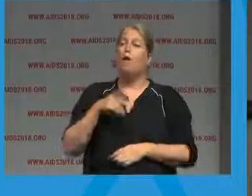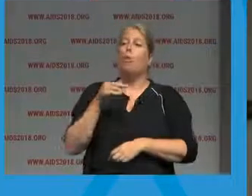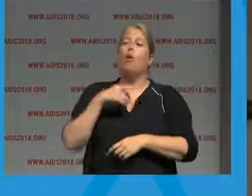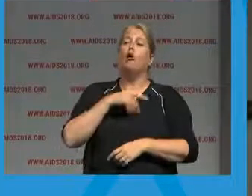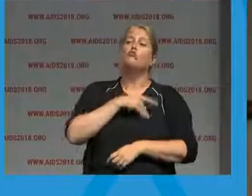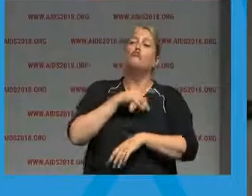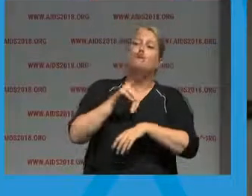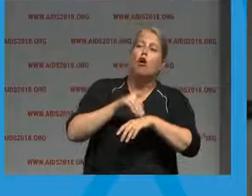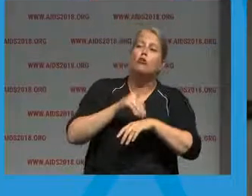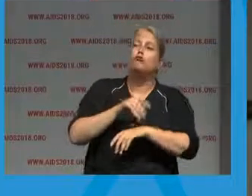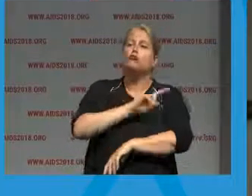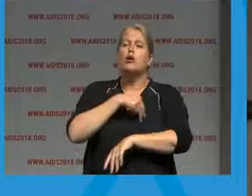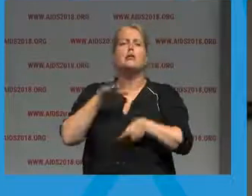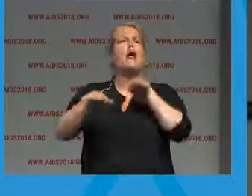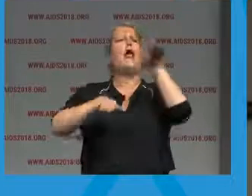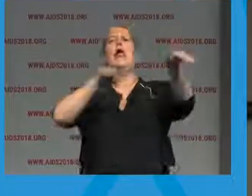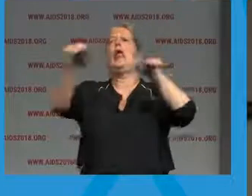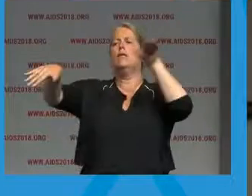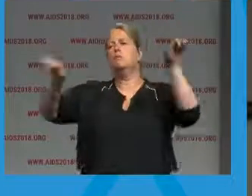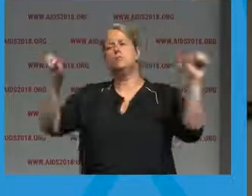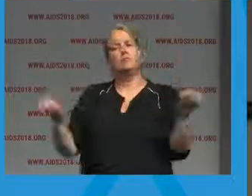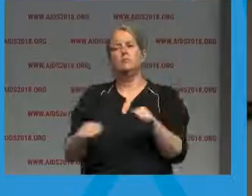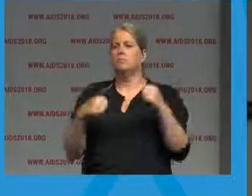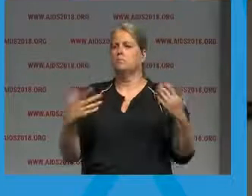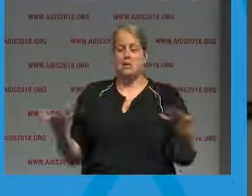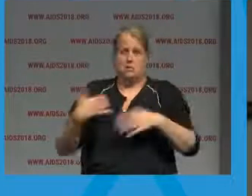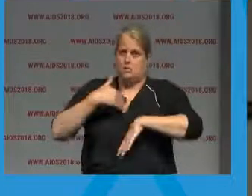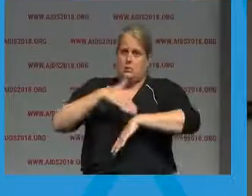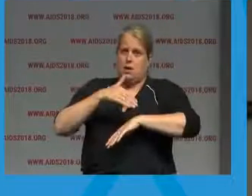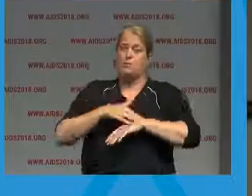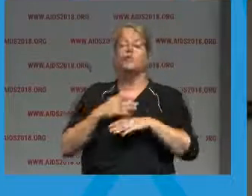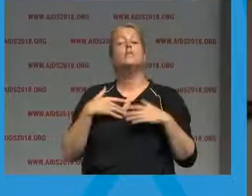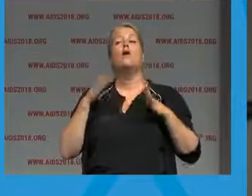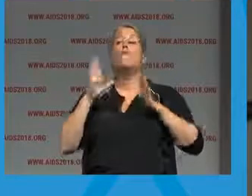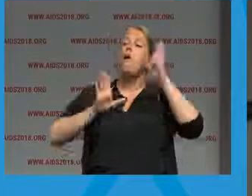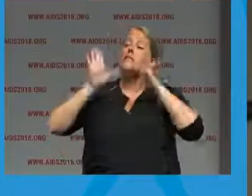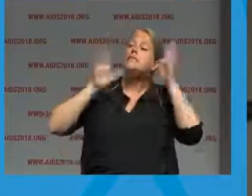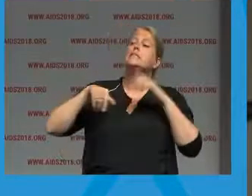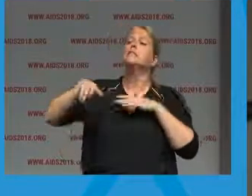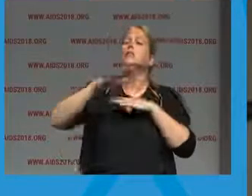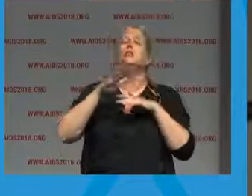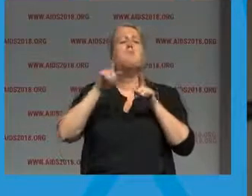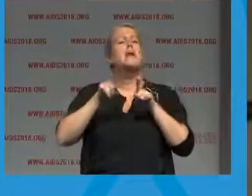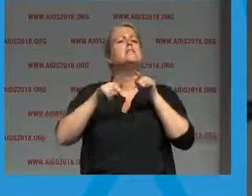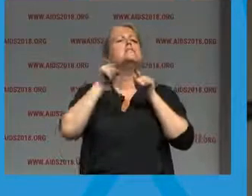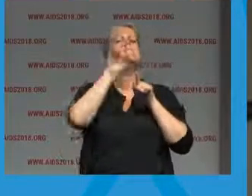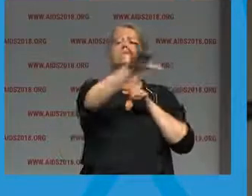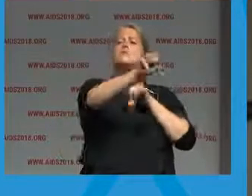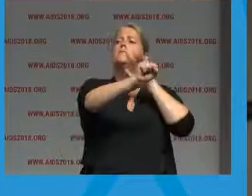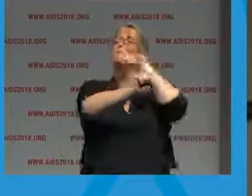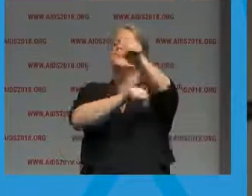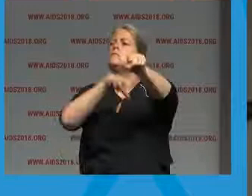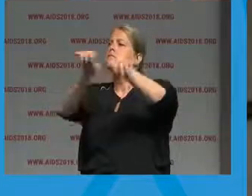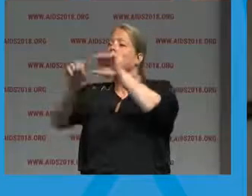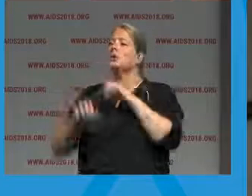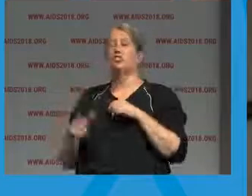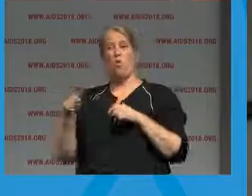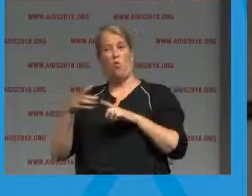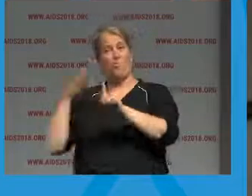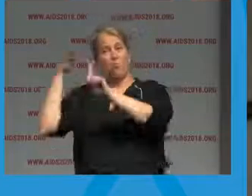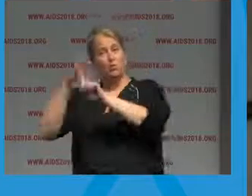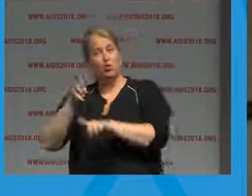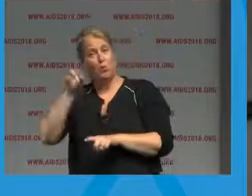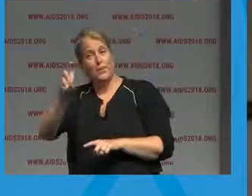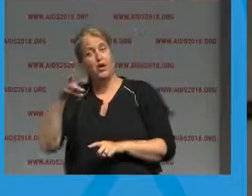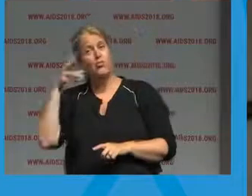intensified case finding. We need the volunteers to go out and find the cases. We are talking about ending TB by 2030. We need to find the missing cases.